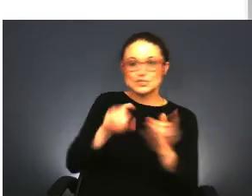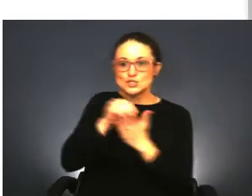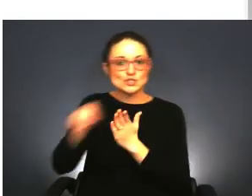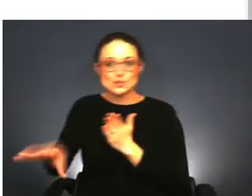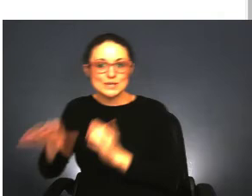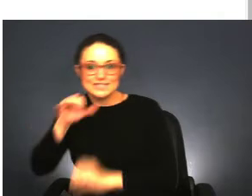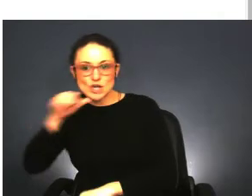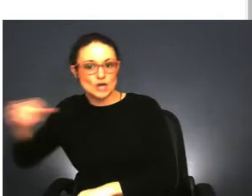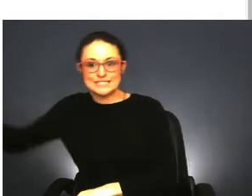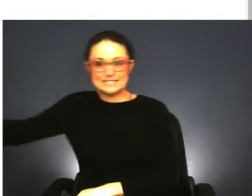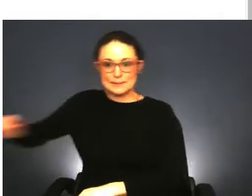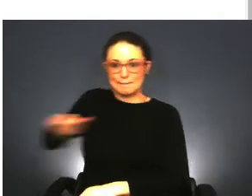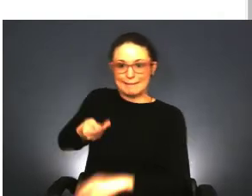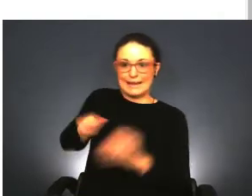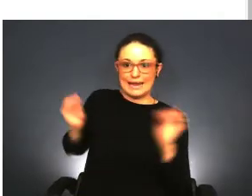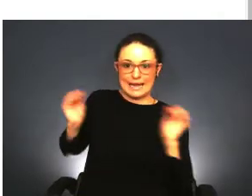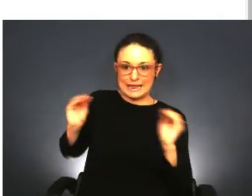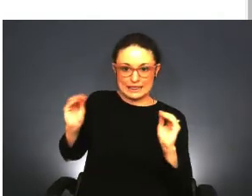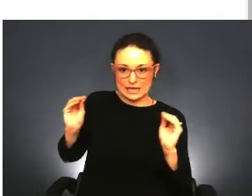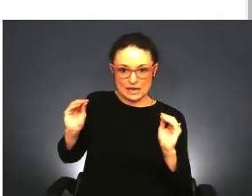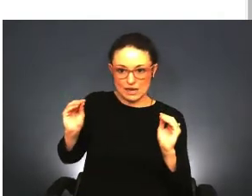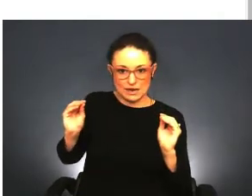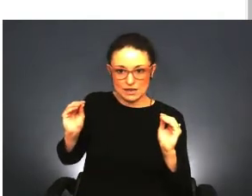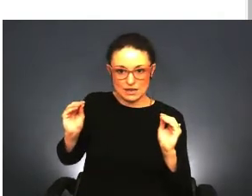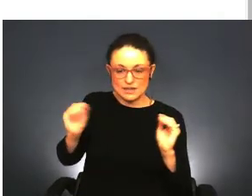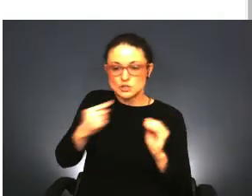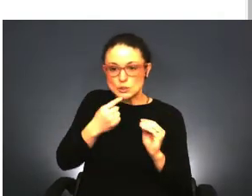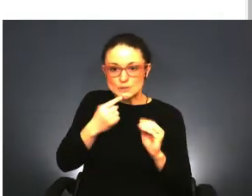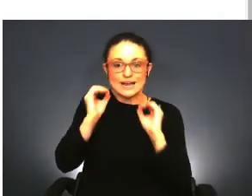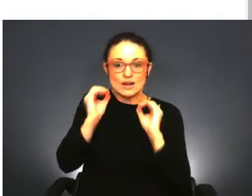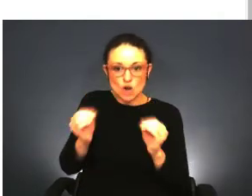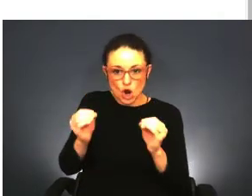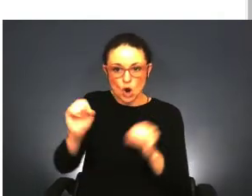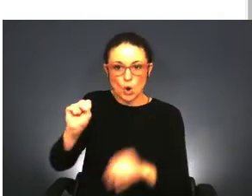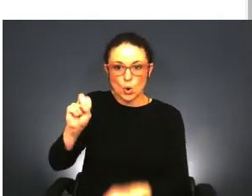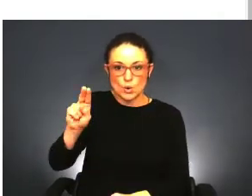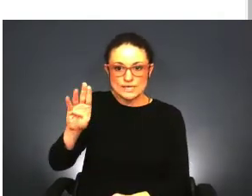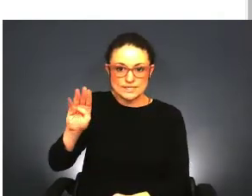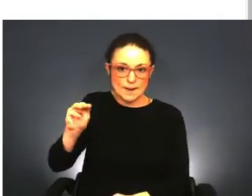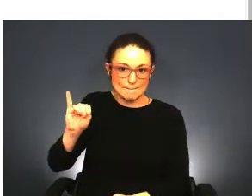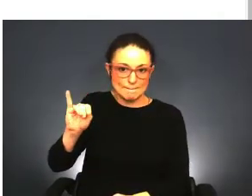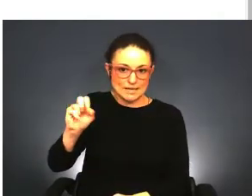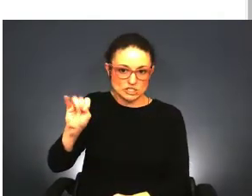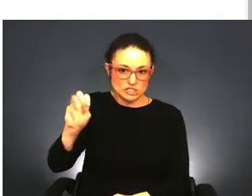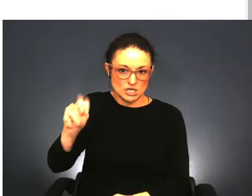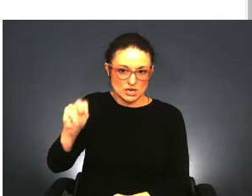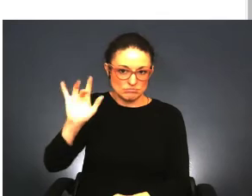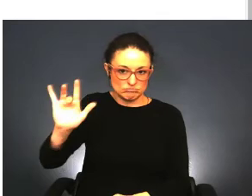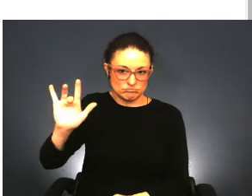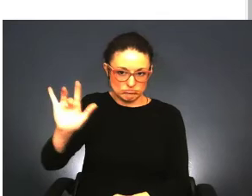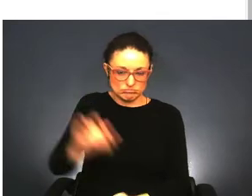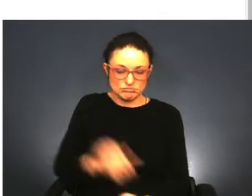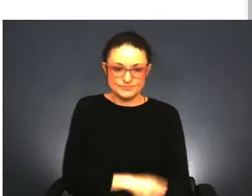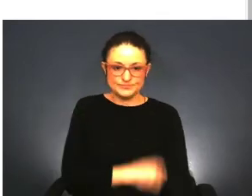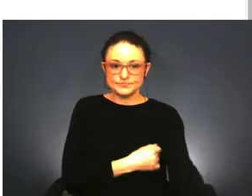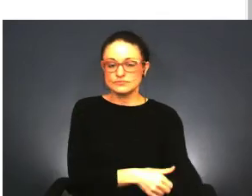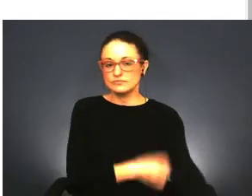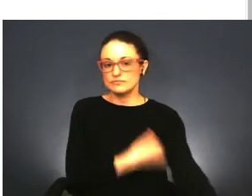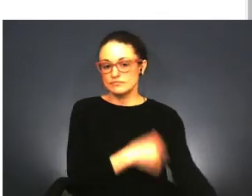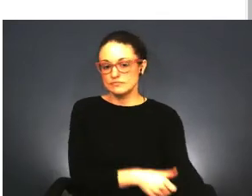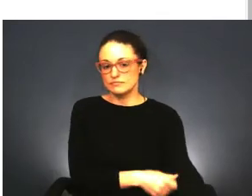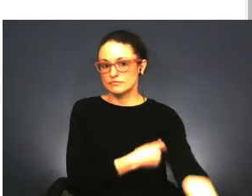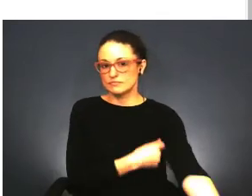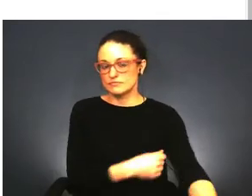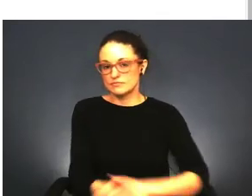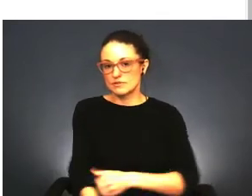be submitting anything. And so you would say no submission. Okay. The most common type of submission